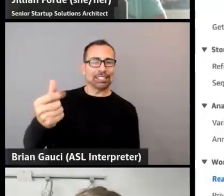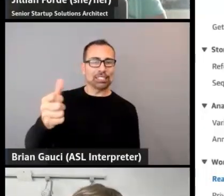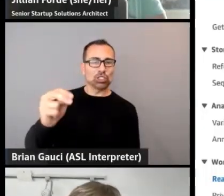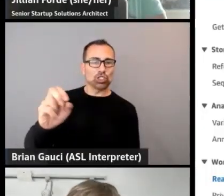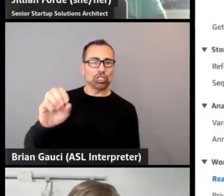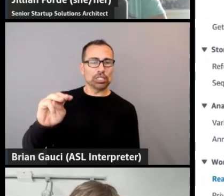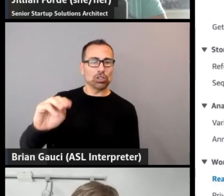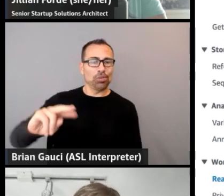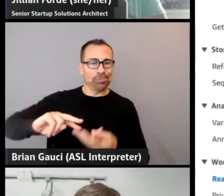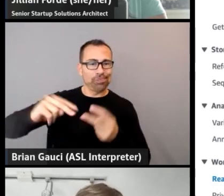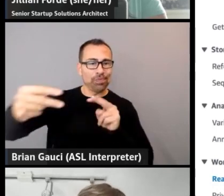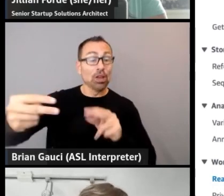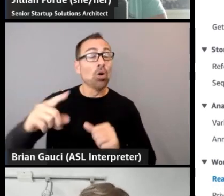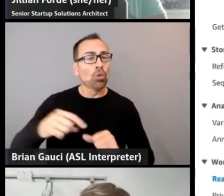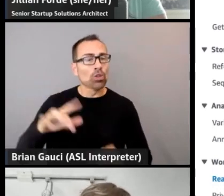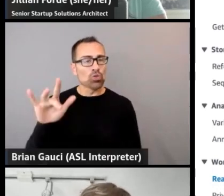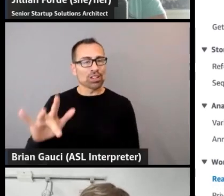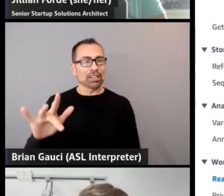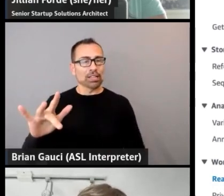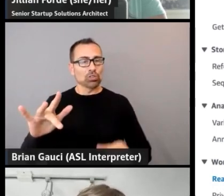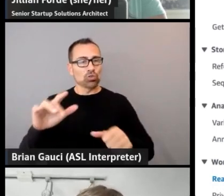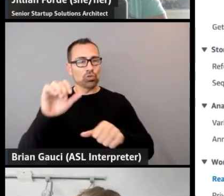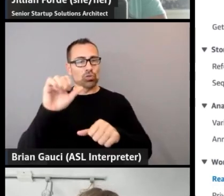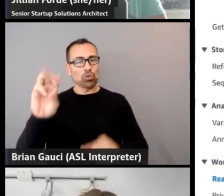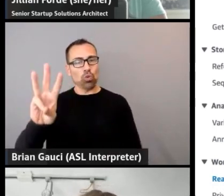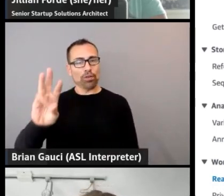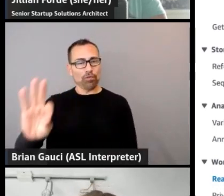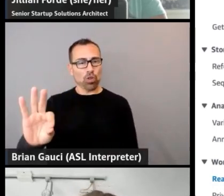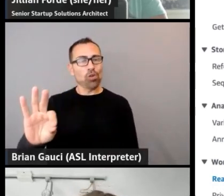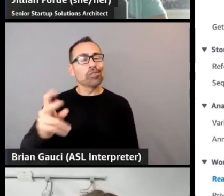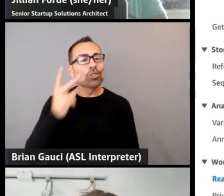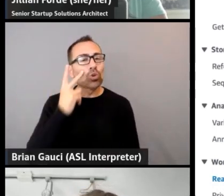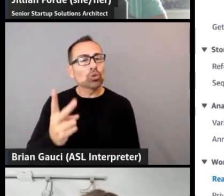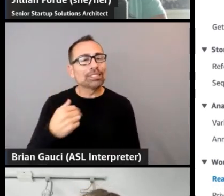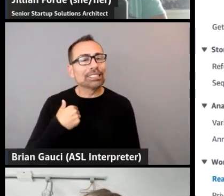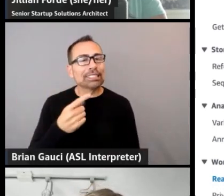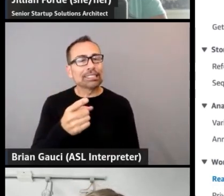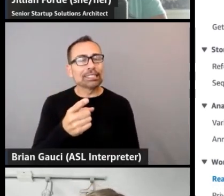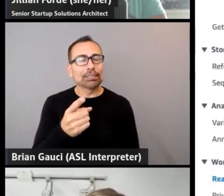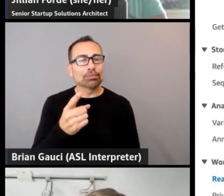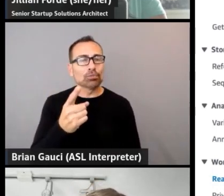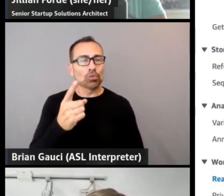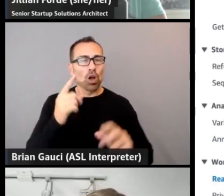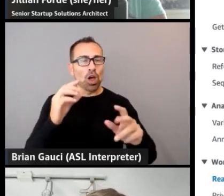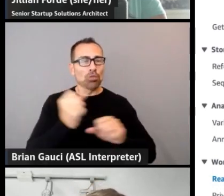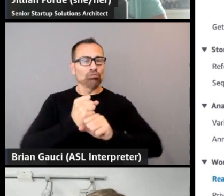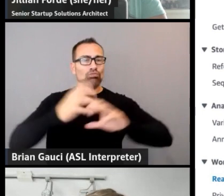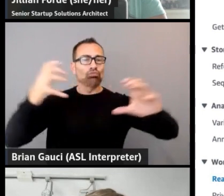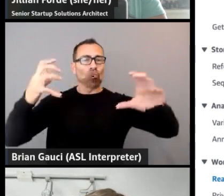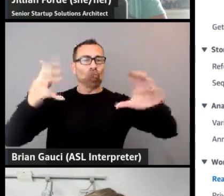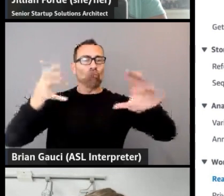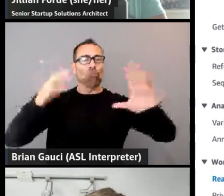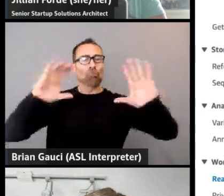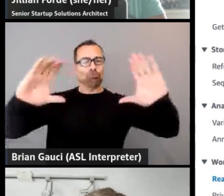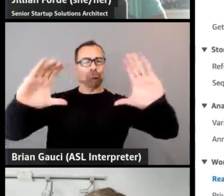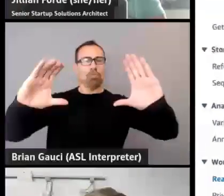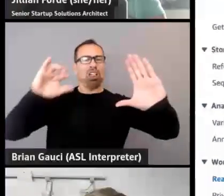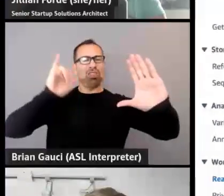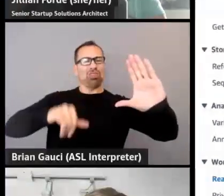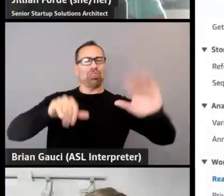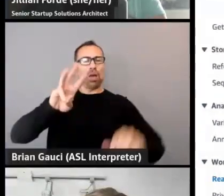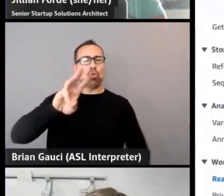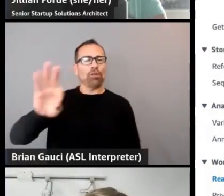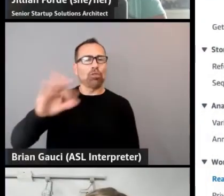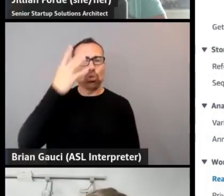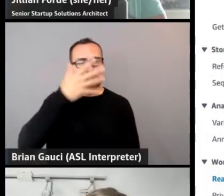the workflow, what we provide you is an overview of what is that workflow, including the workflow